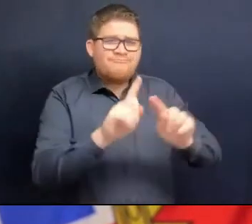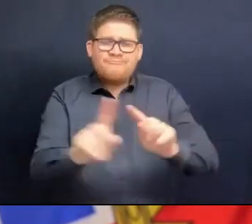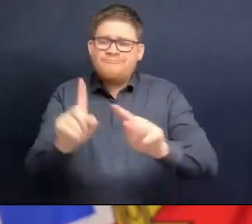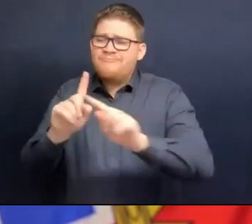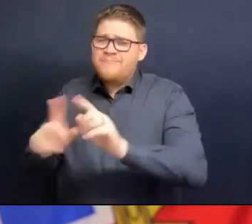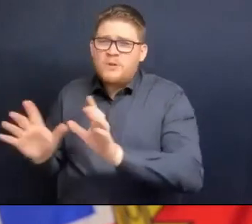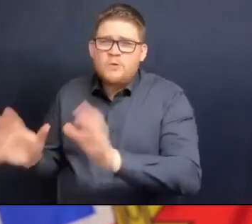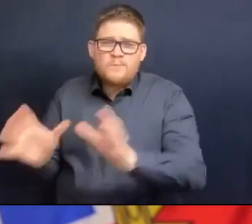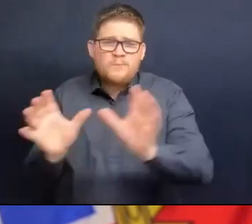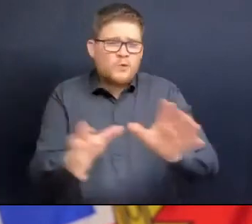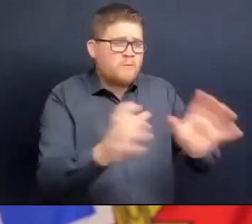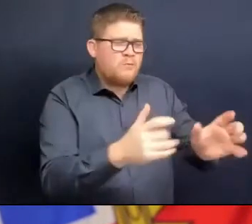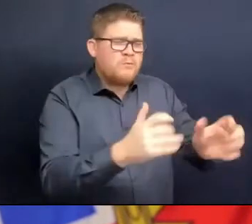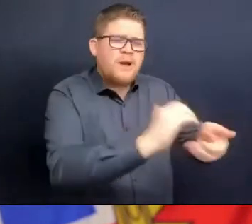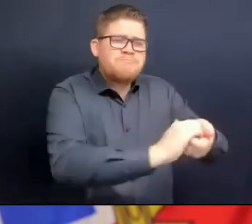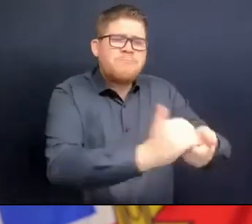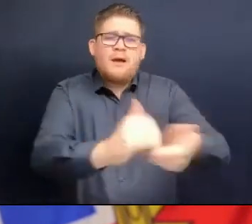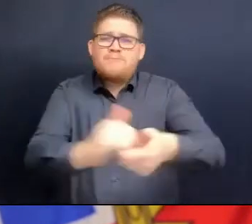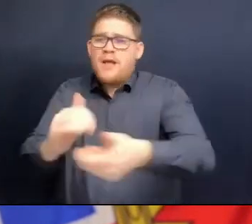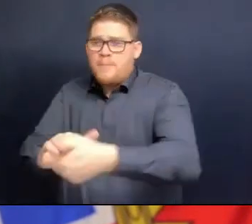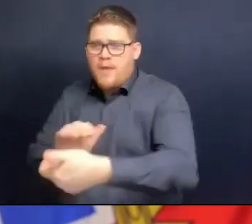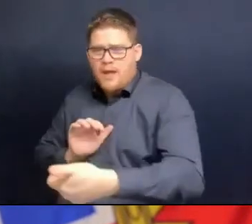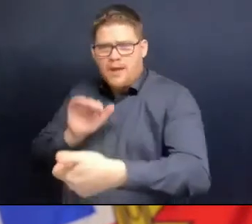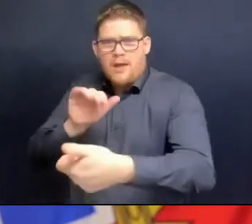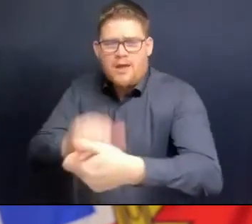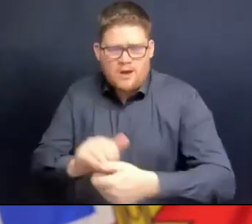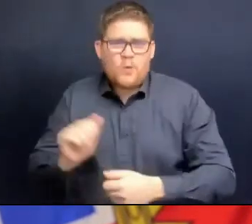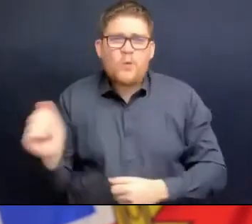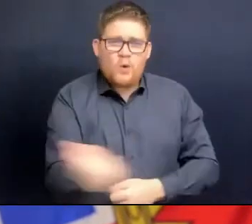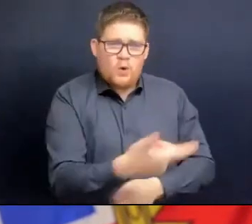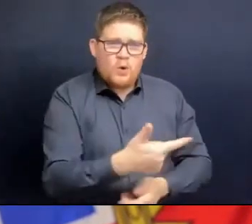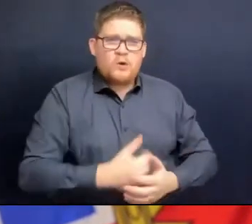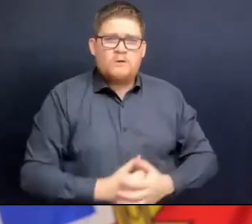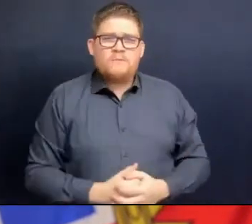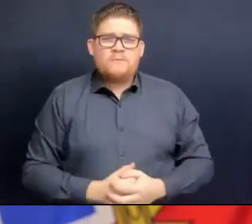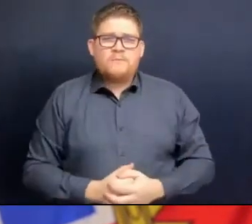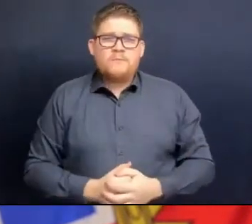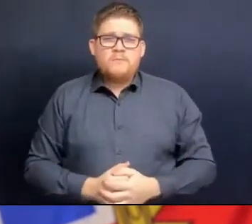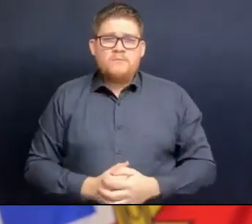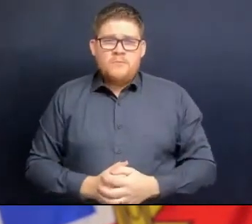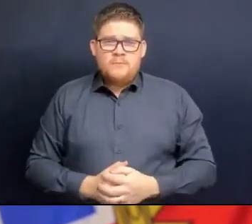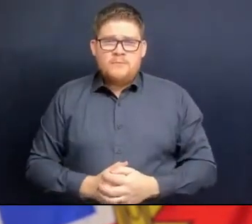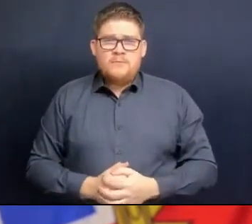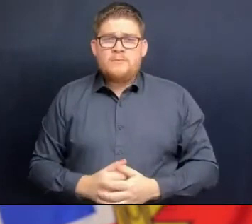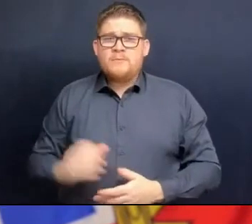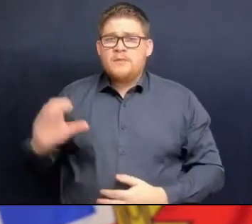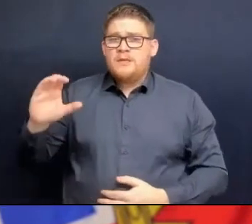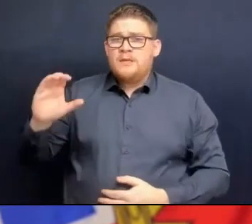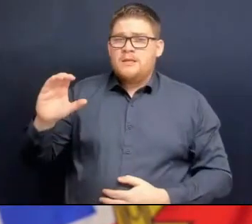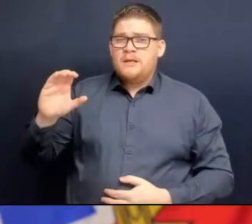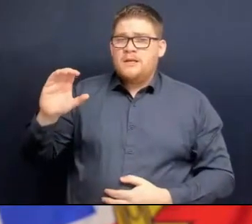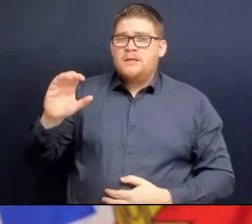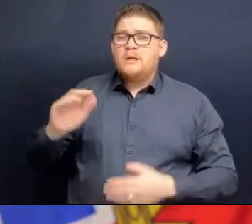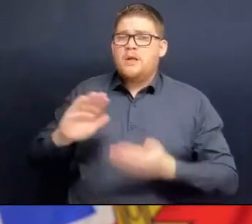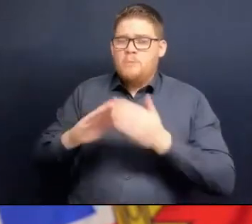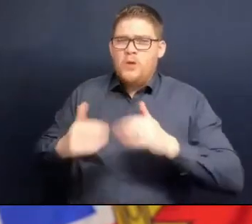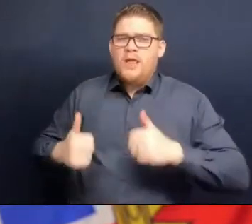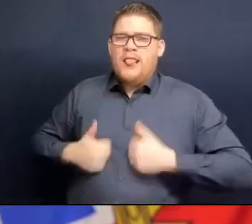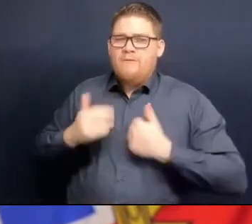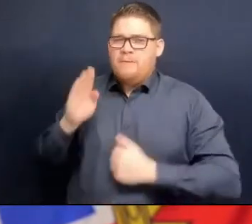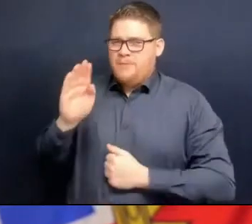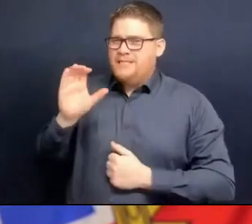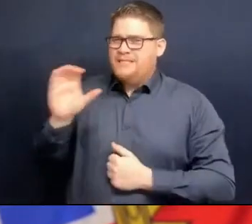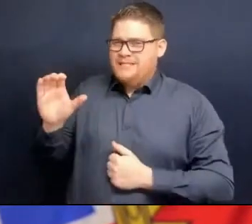that that are affiliated with that organization. Cole, do you have a follow-up?